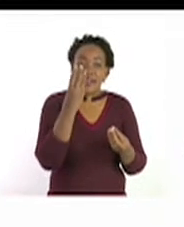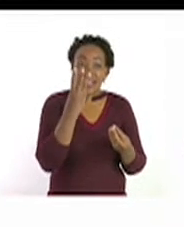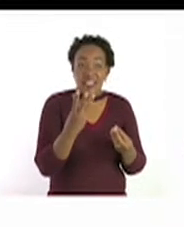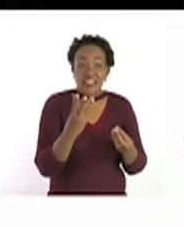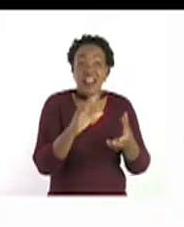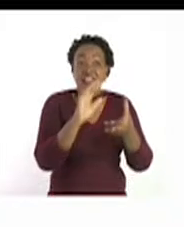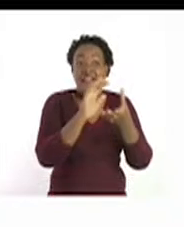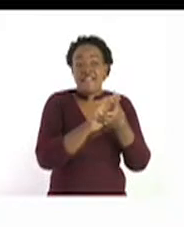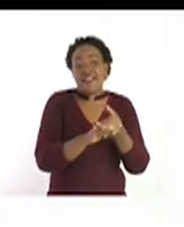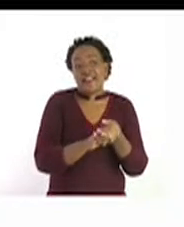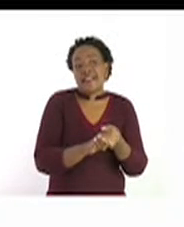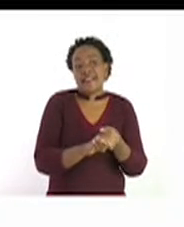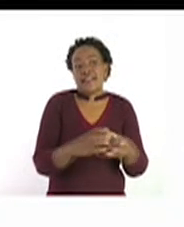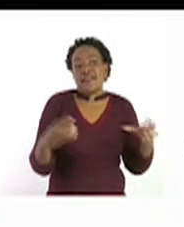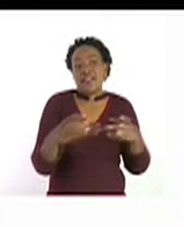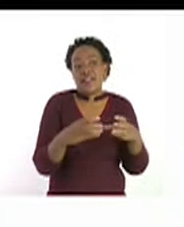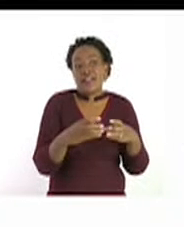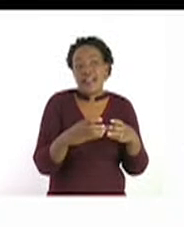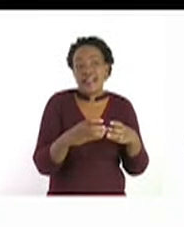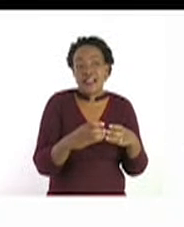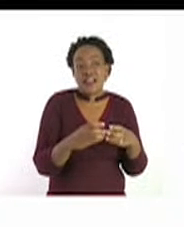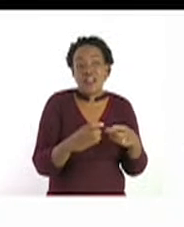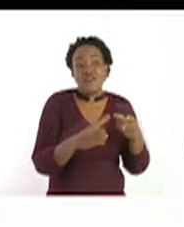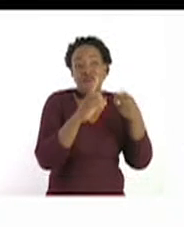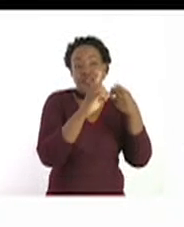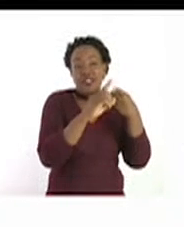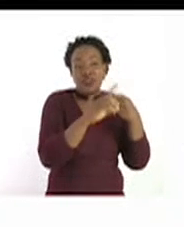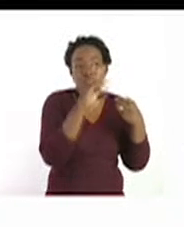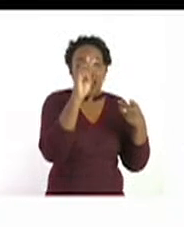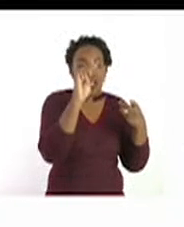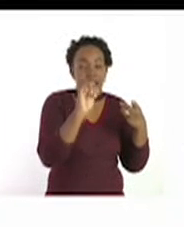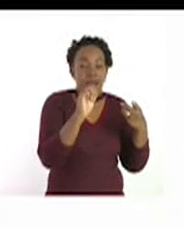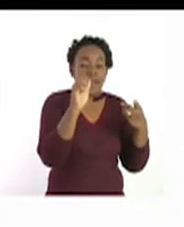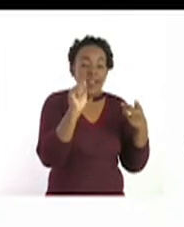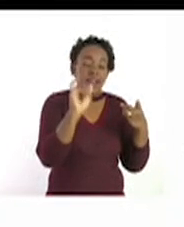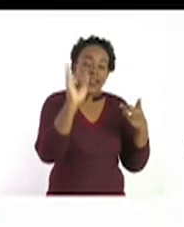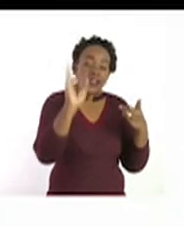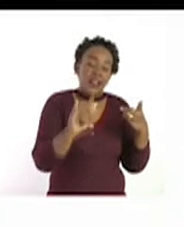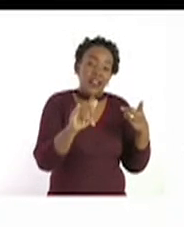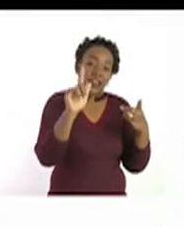classmates. We have Maylin,